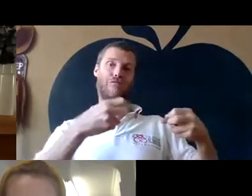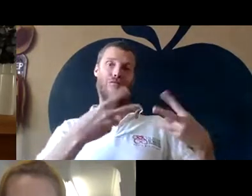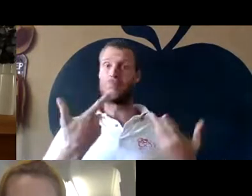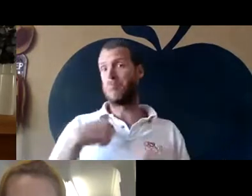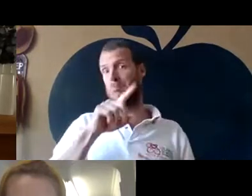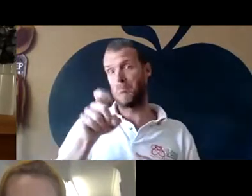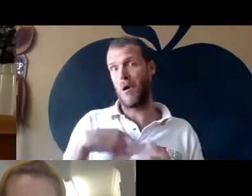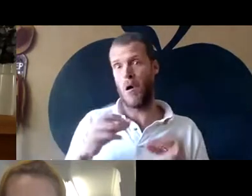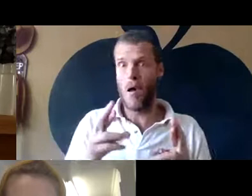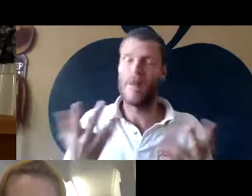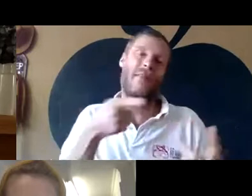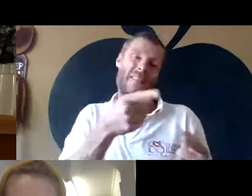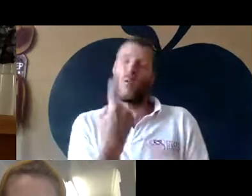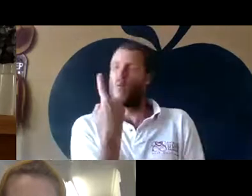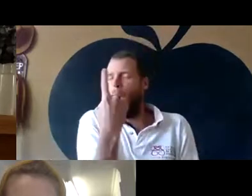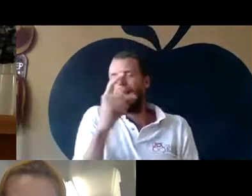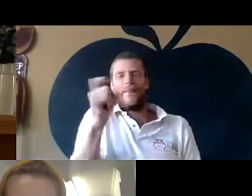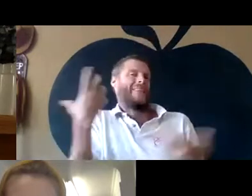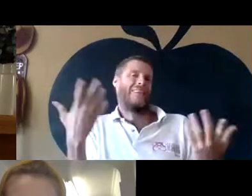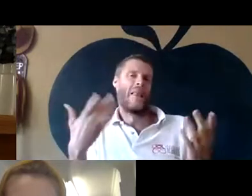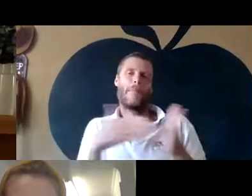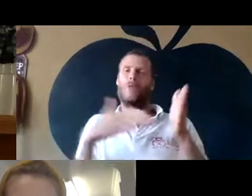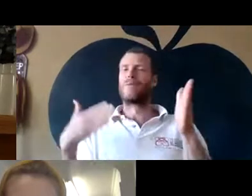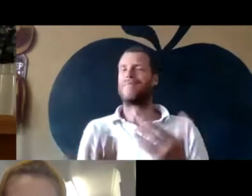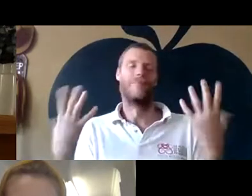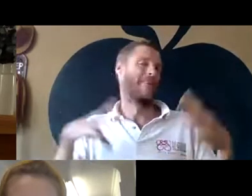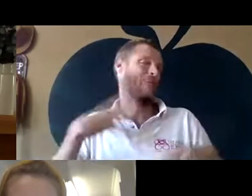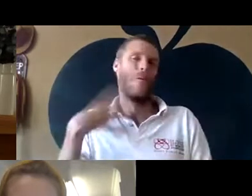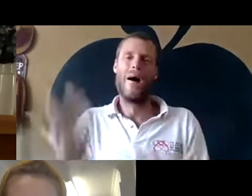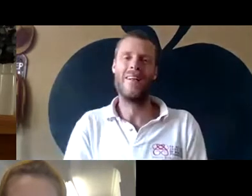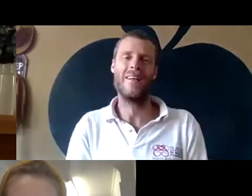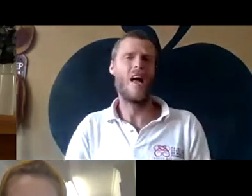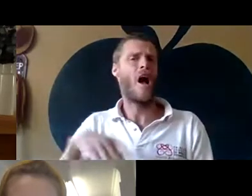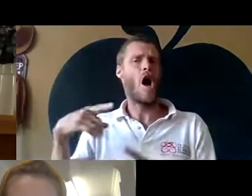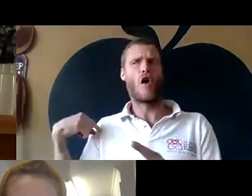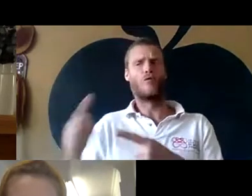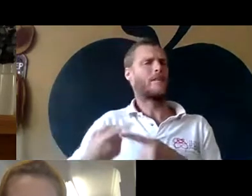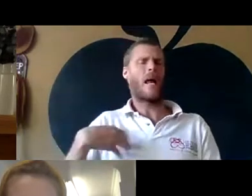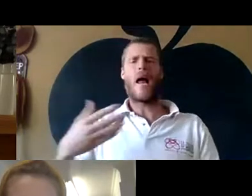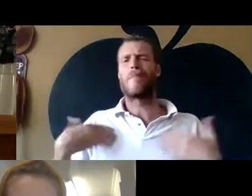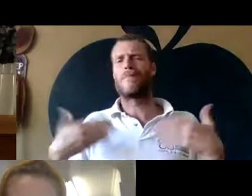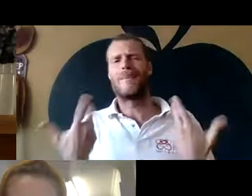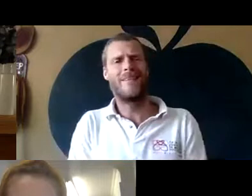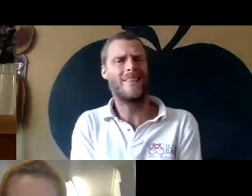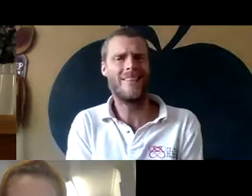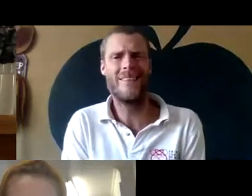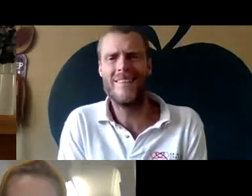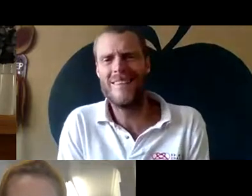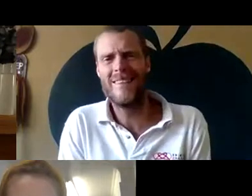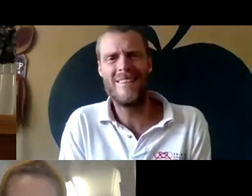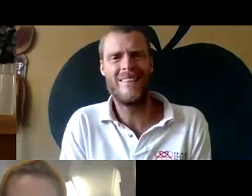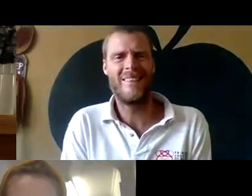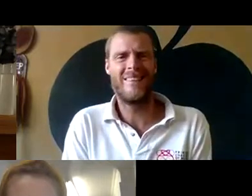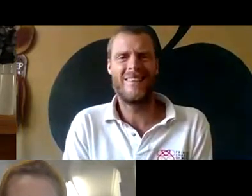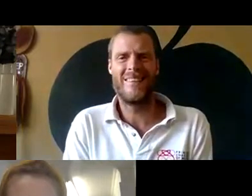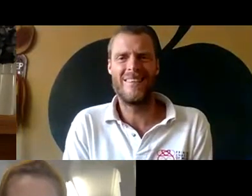link the technology to put an iPhone in front of a TV to convert whatever they